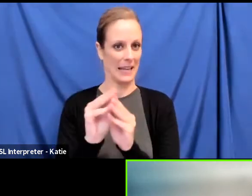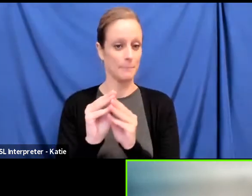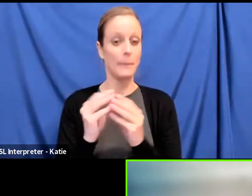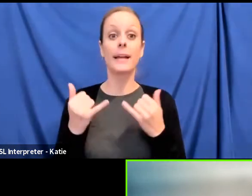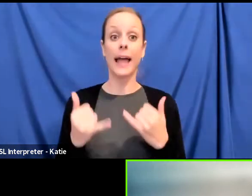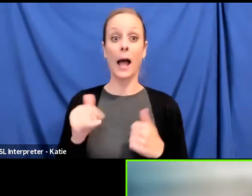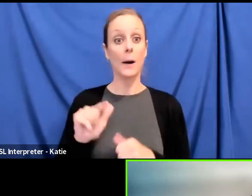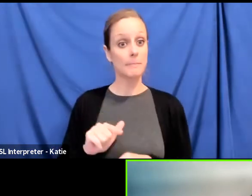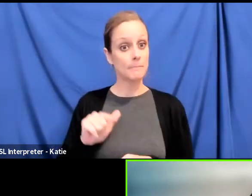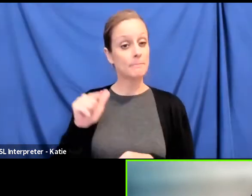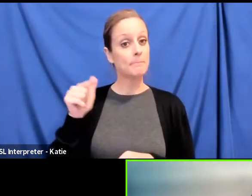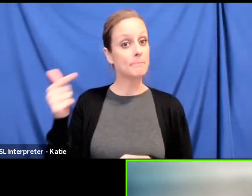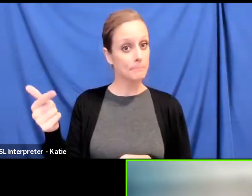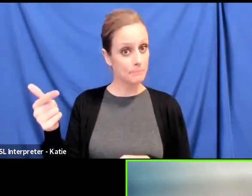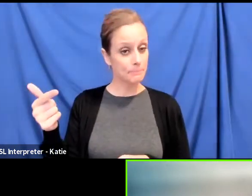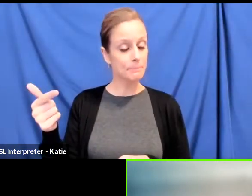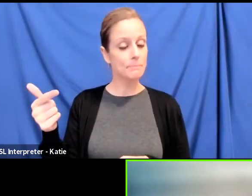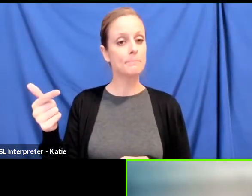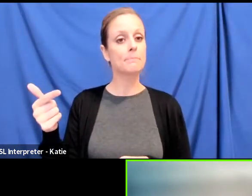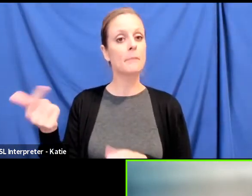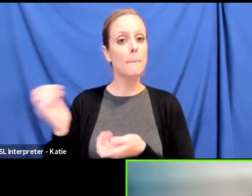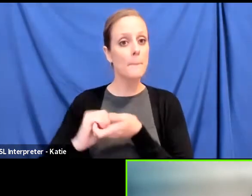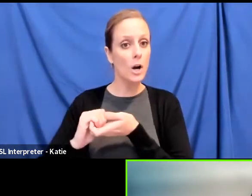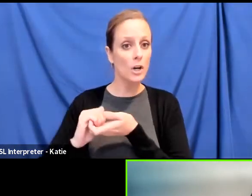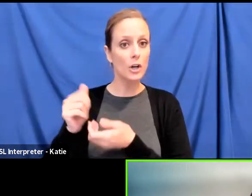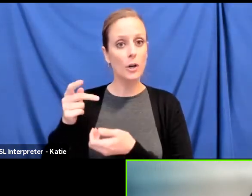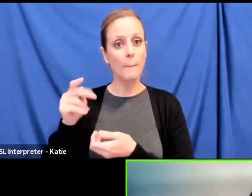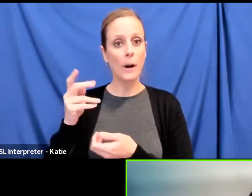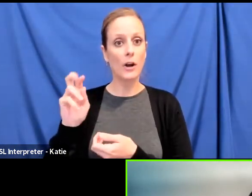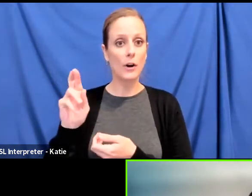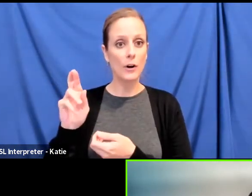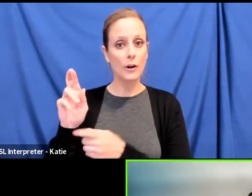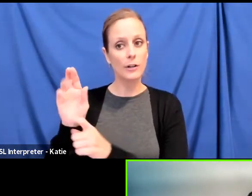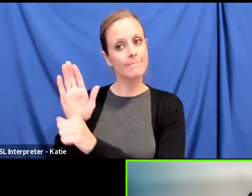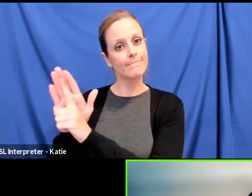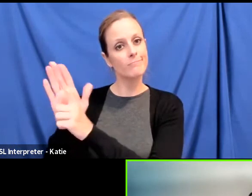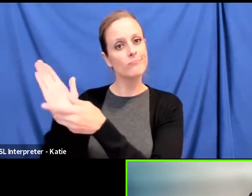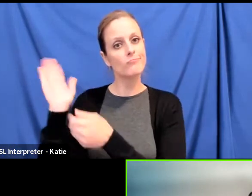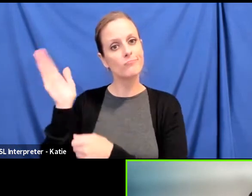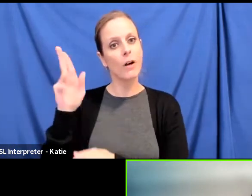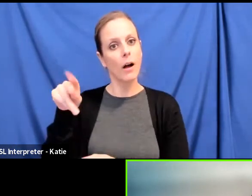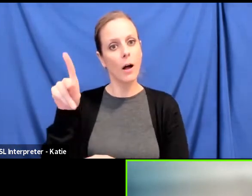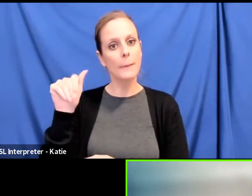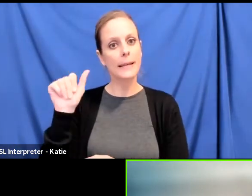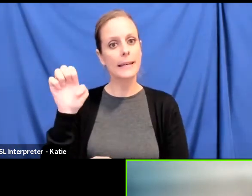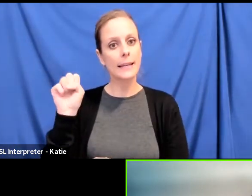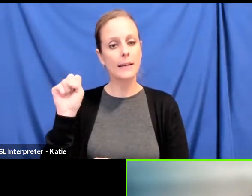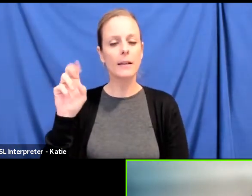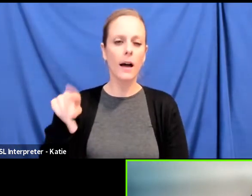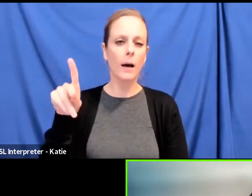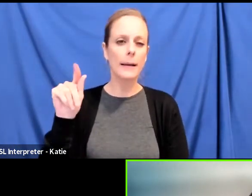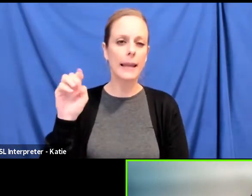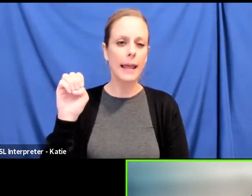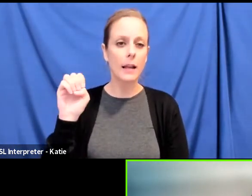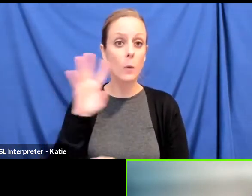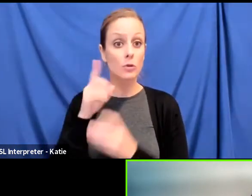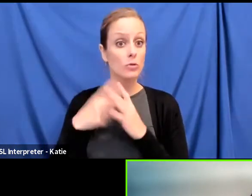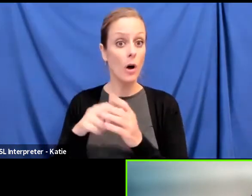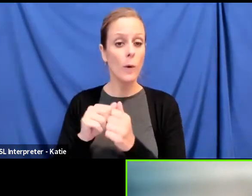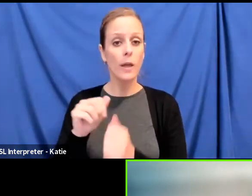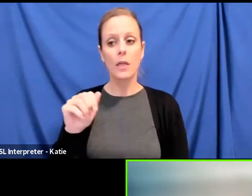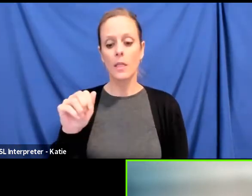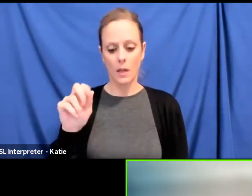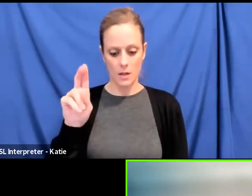to invite our partners to give a little bit of an update. Maybe we can start with the